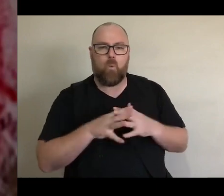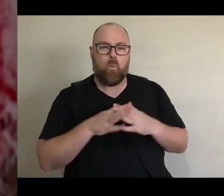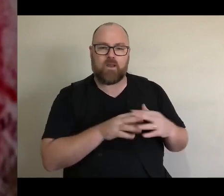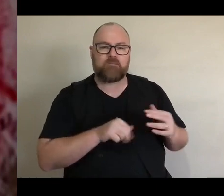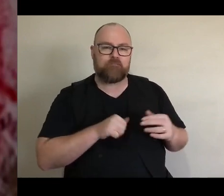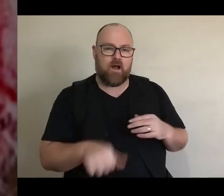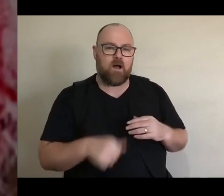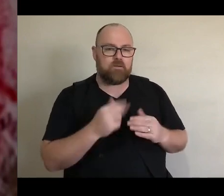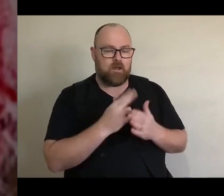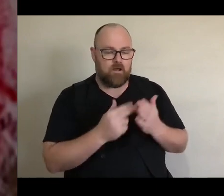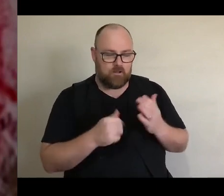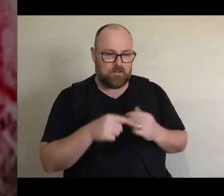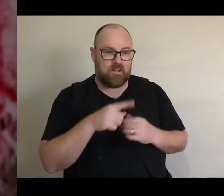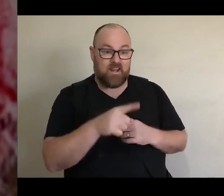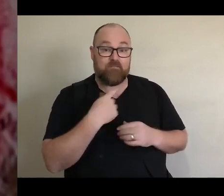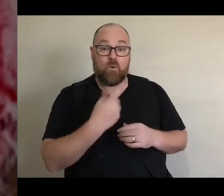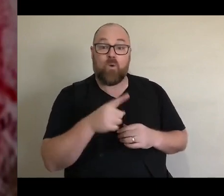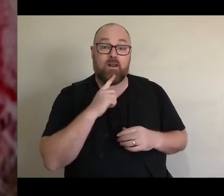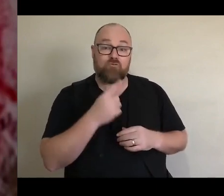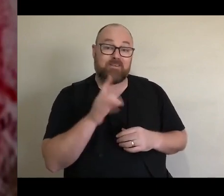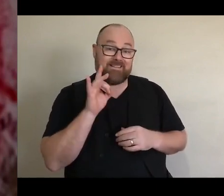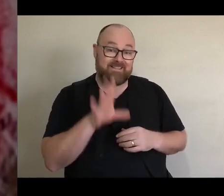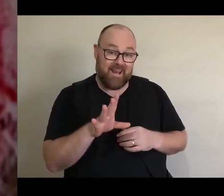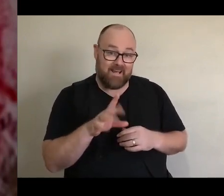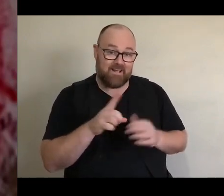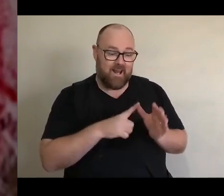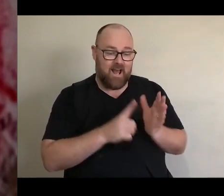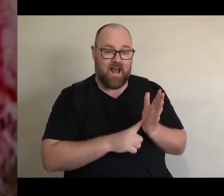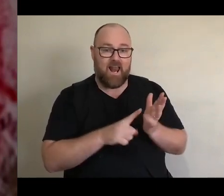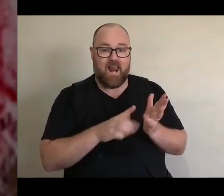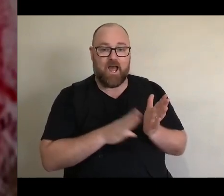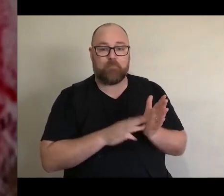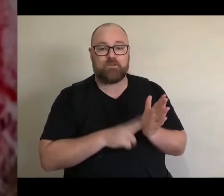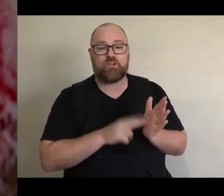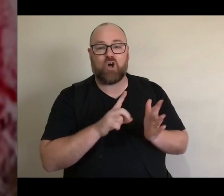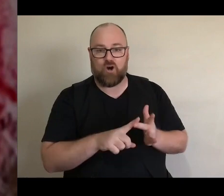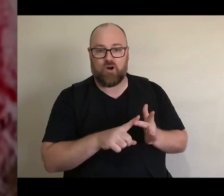110 alumni be involved in this